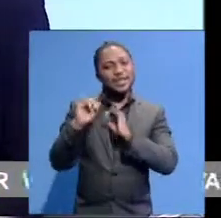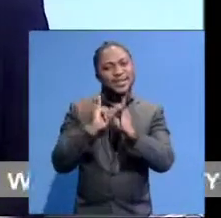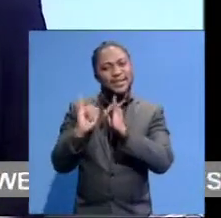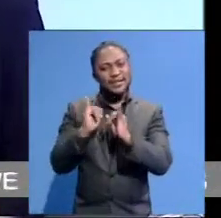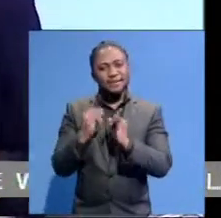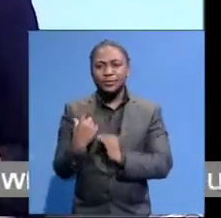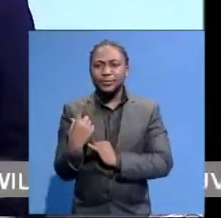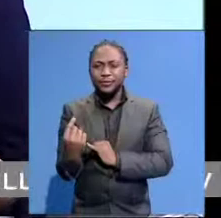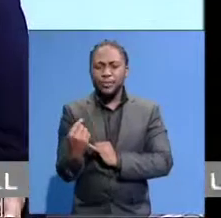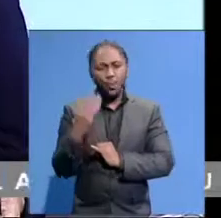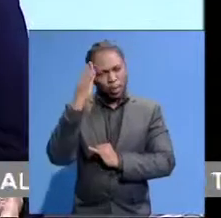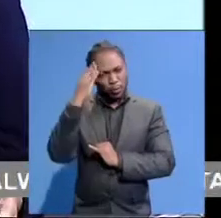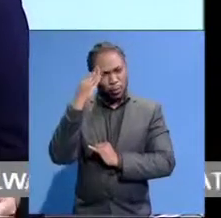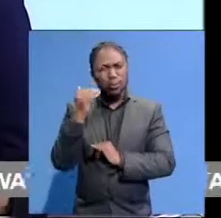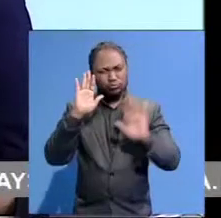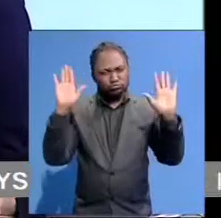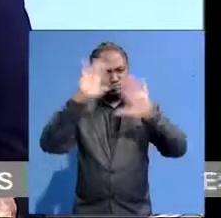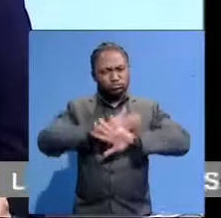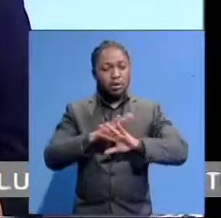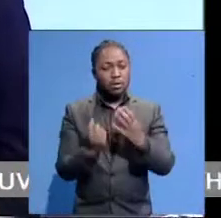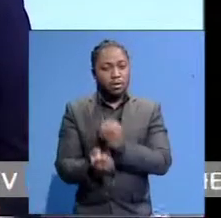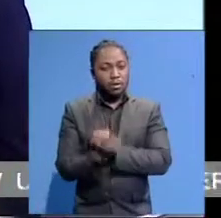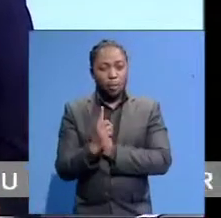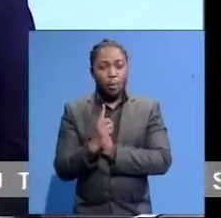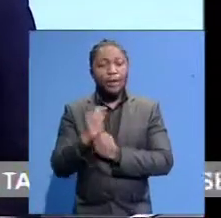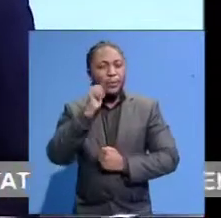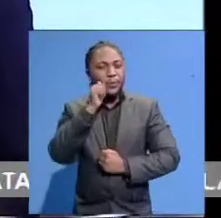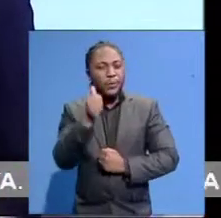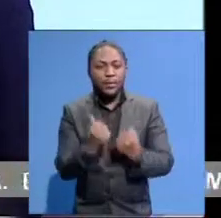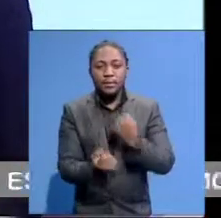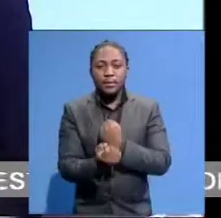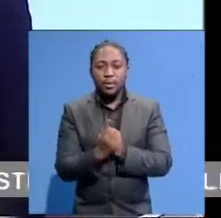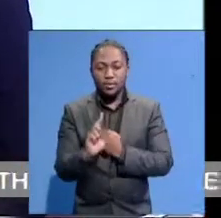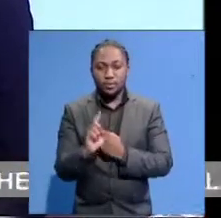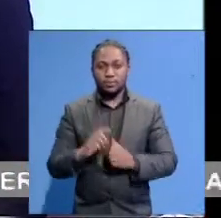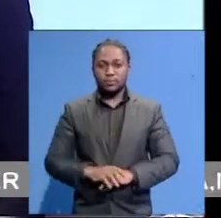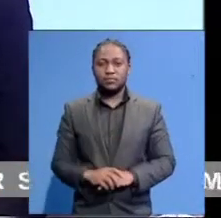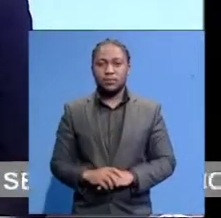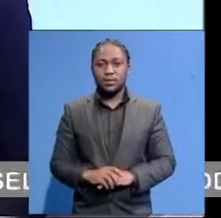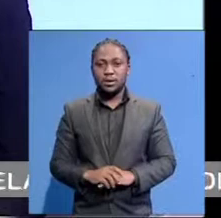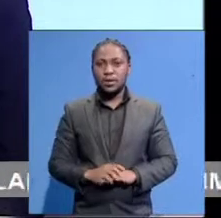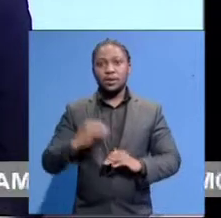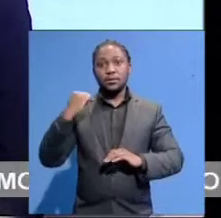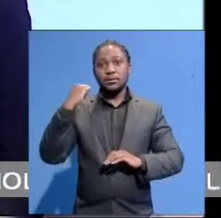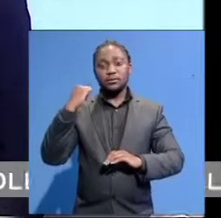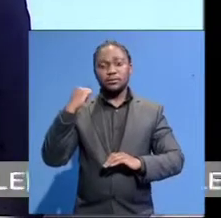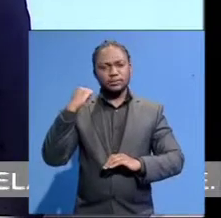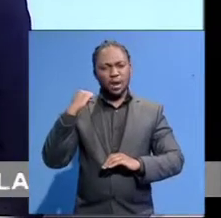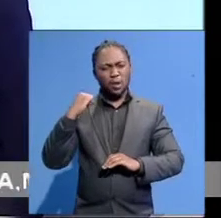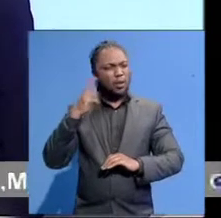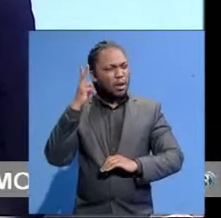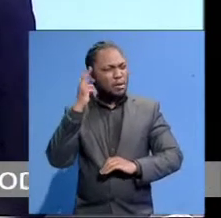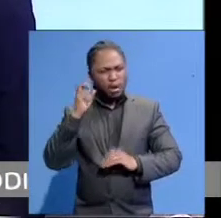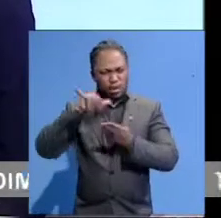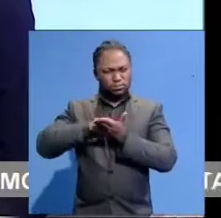to her and finding out what exactly has been happening today, what we can expect tomorrow. And for those of you, you might have heard the drone of the military planes overhead leaving